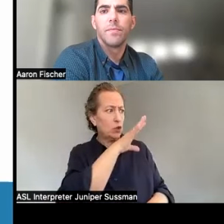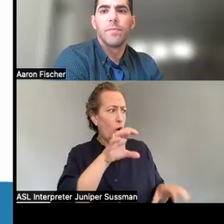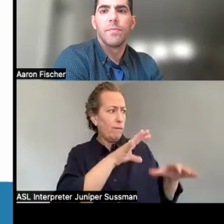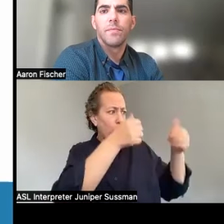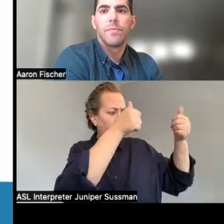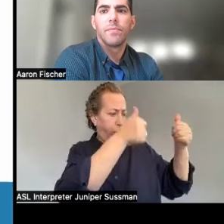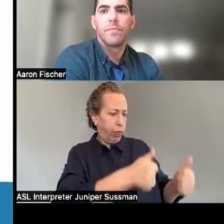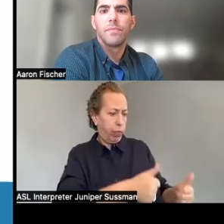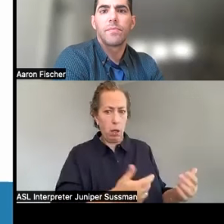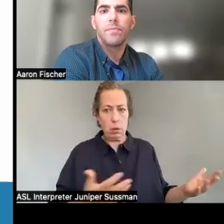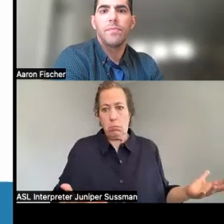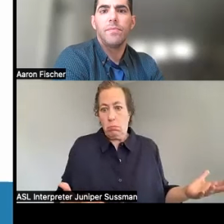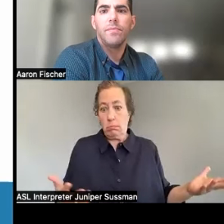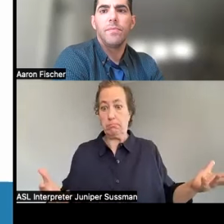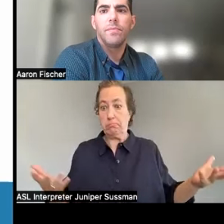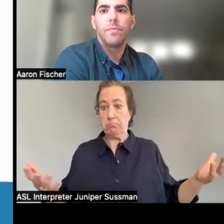wasn't,